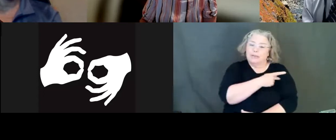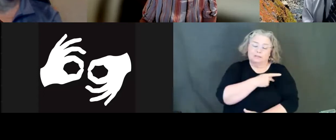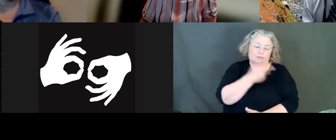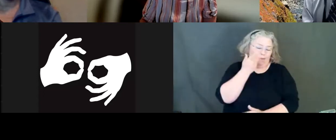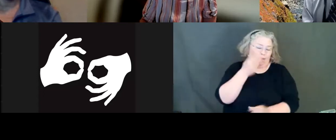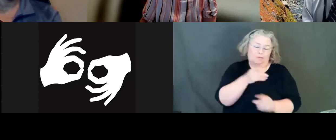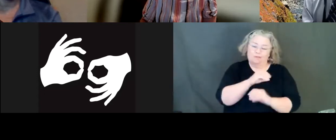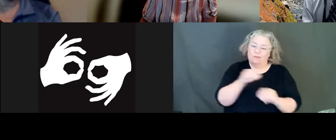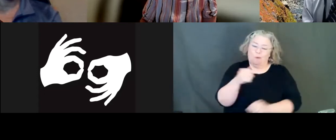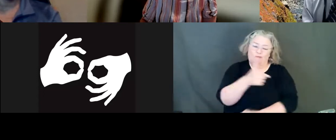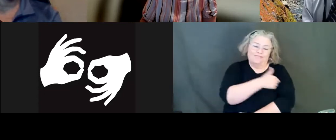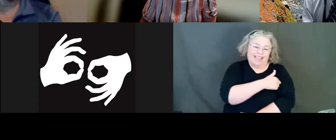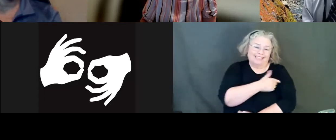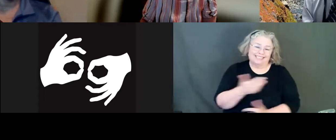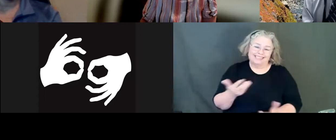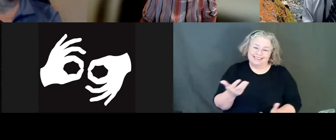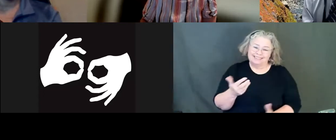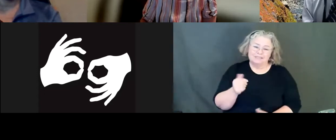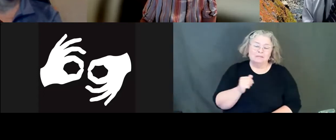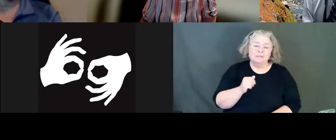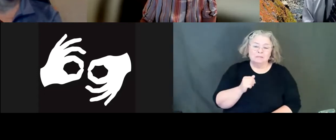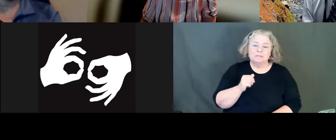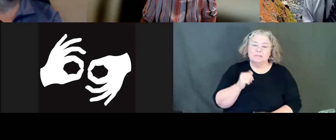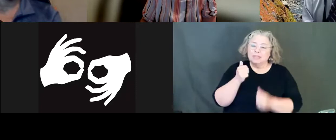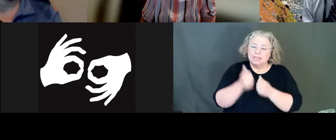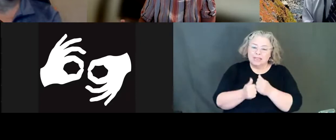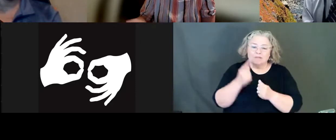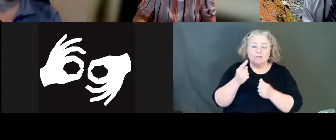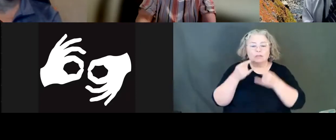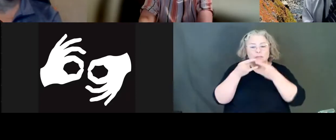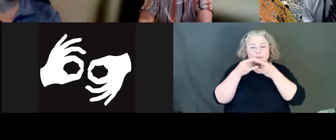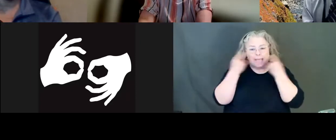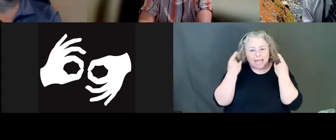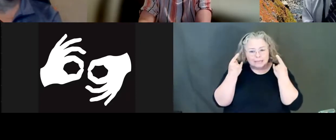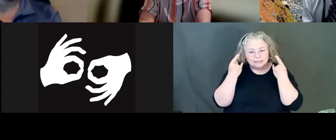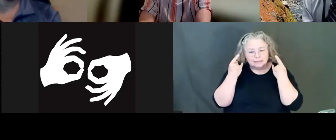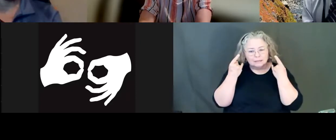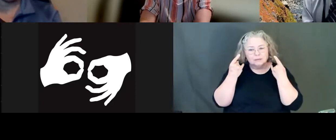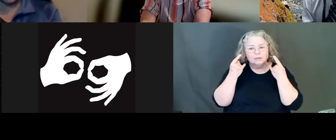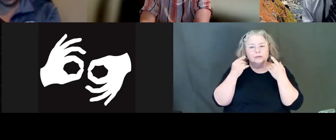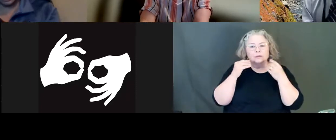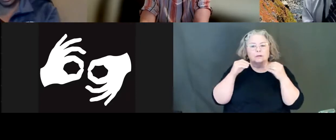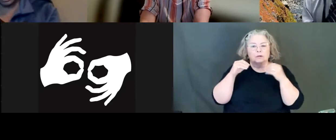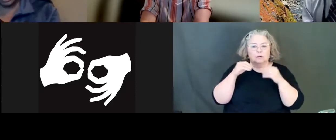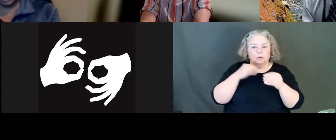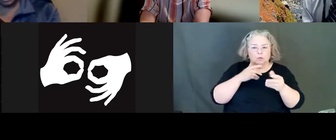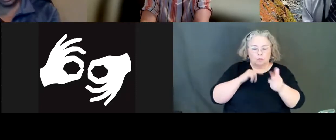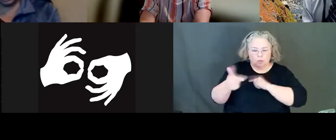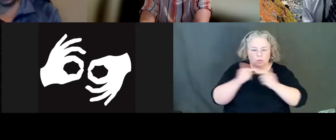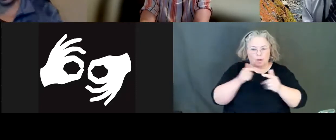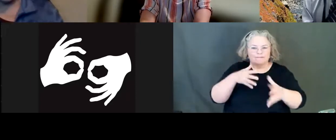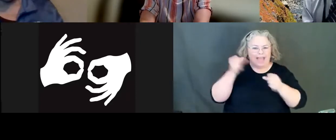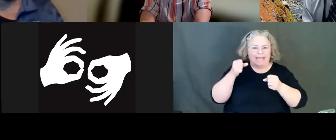vaccinated. And so, but everyone's masked, everyone's moved in and out